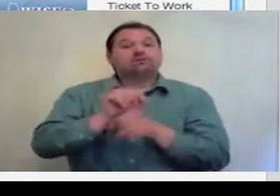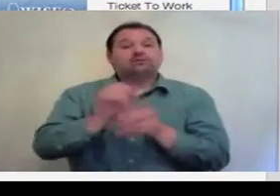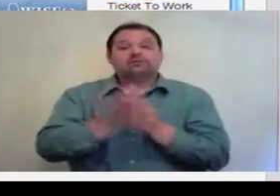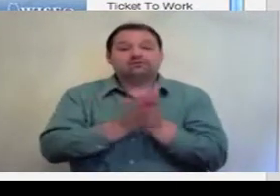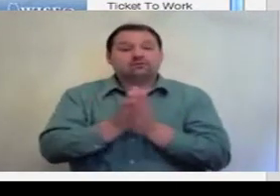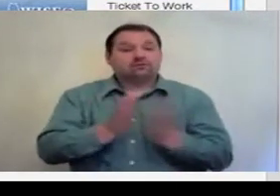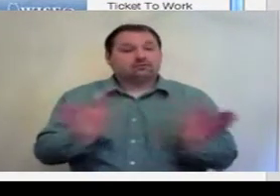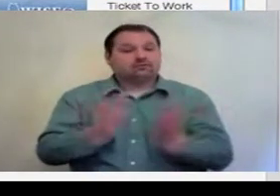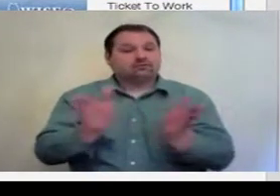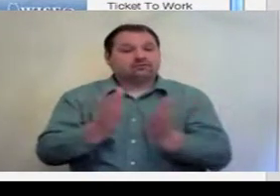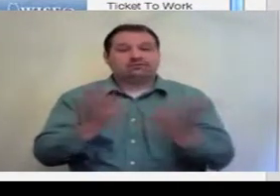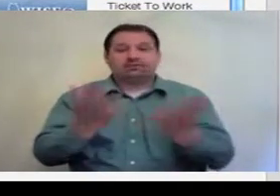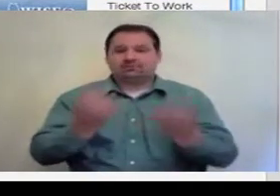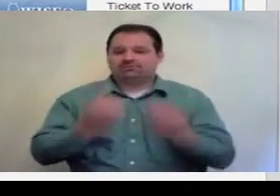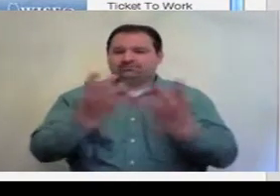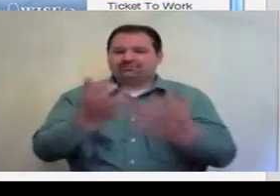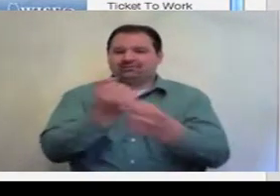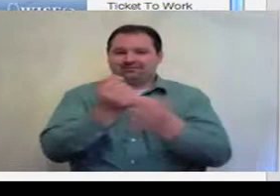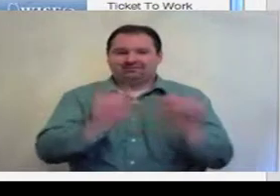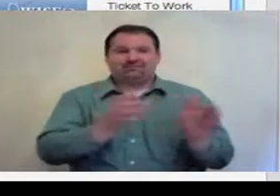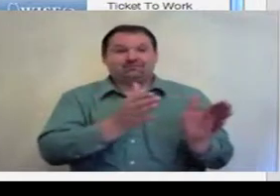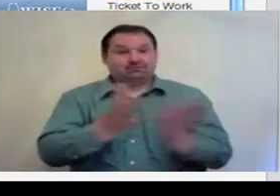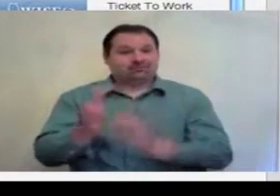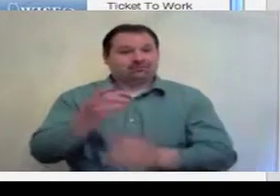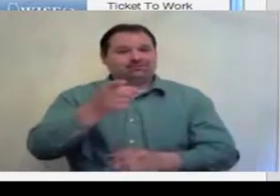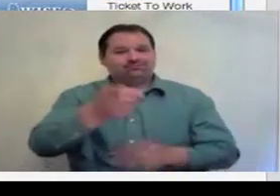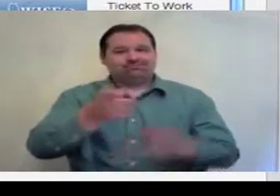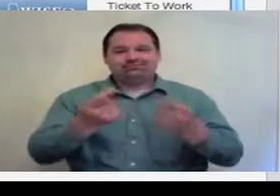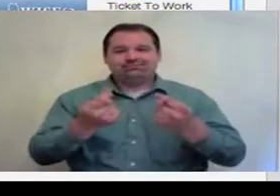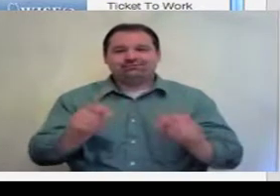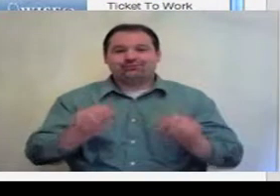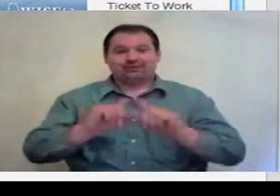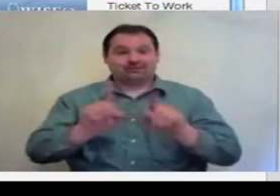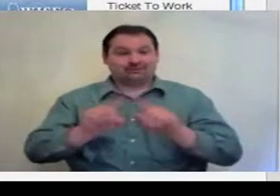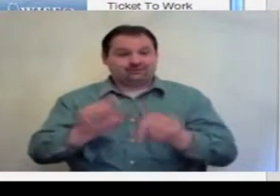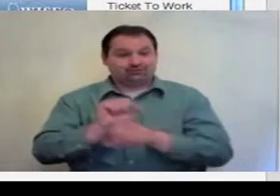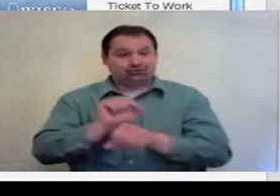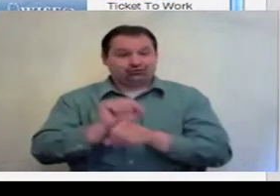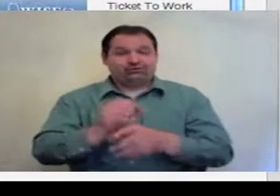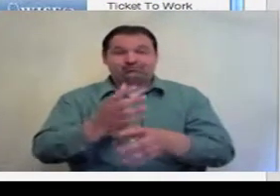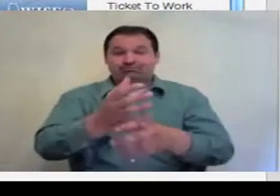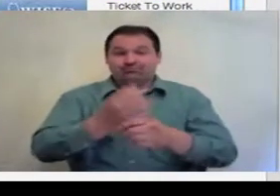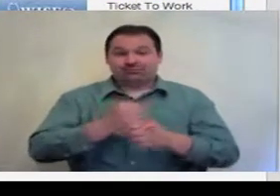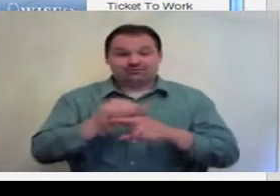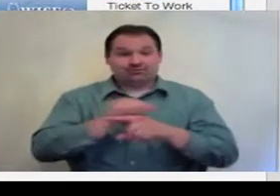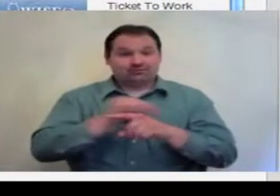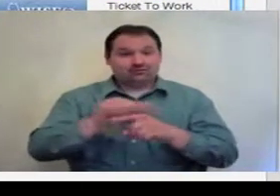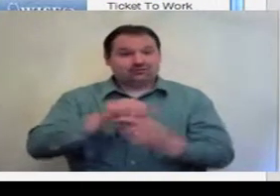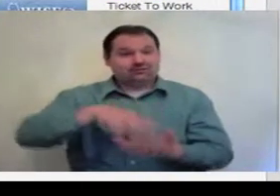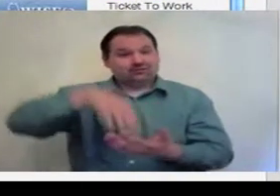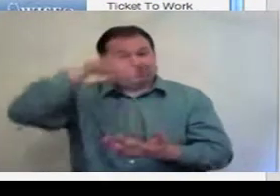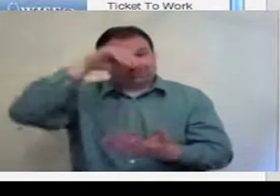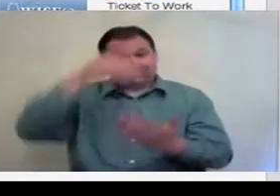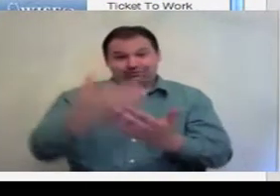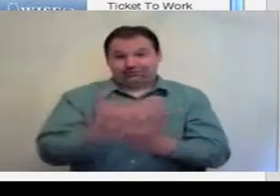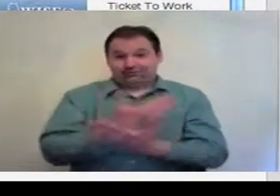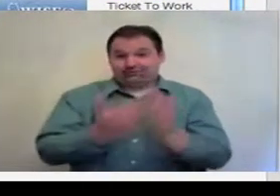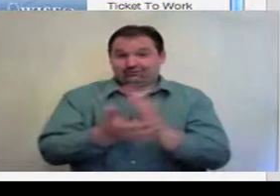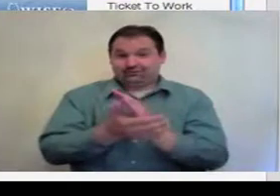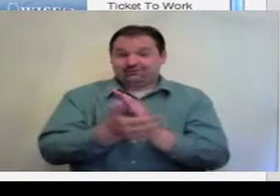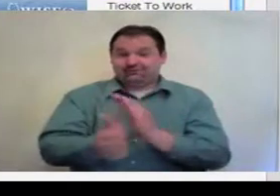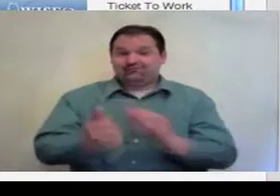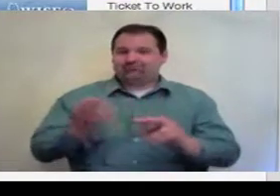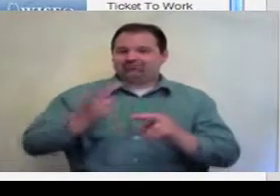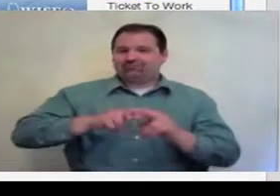of the work incentives are that they provide you with a safety net. They allow you to try different jobs, get training, learn new